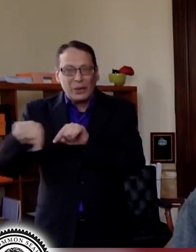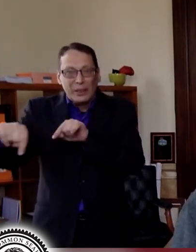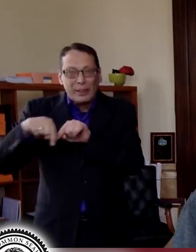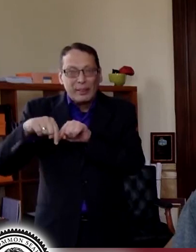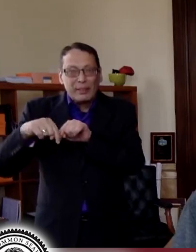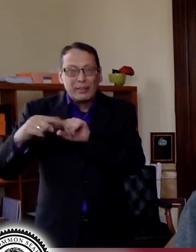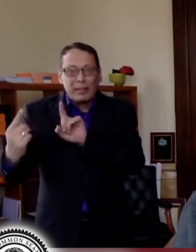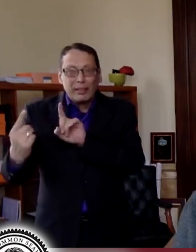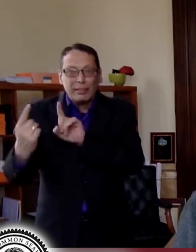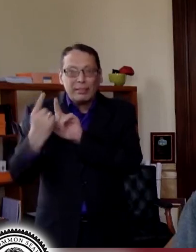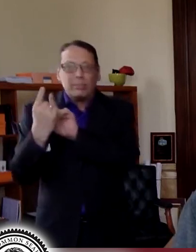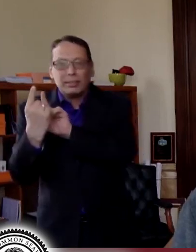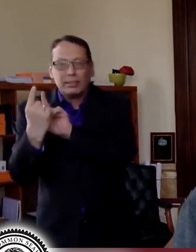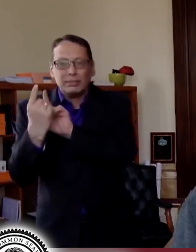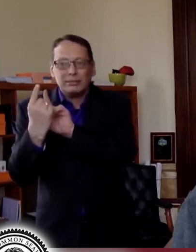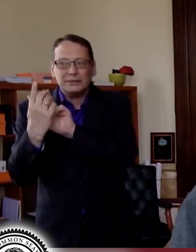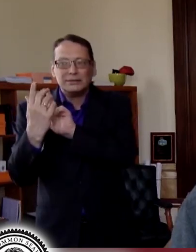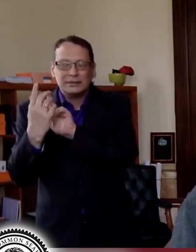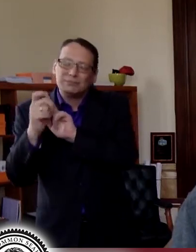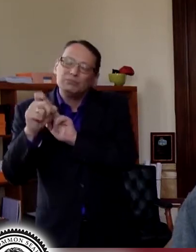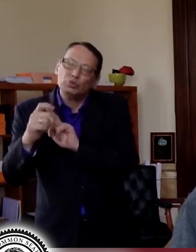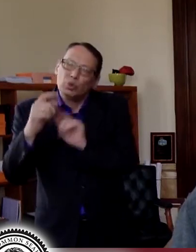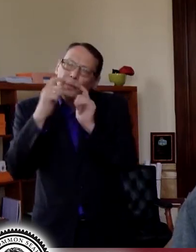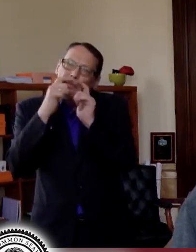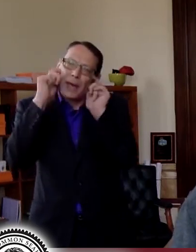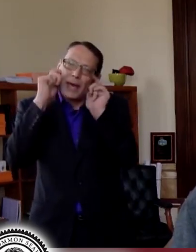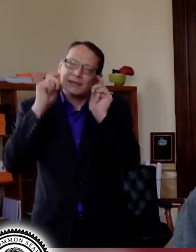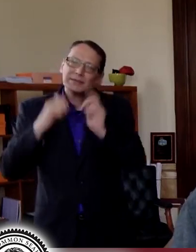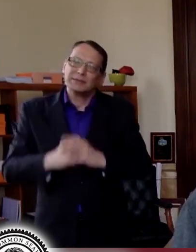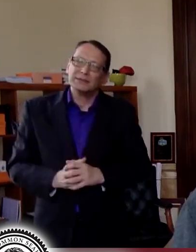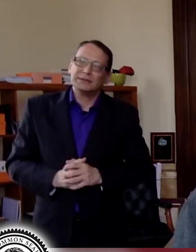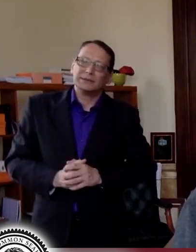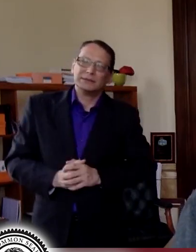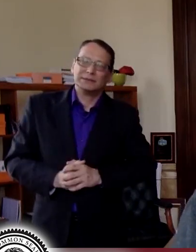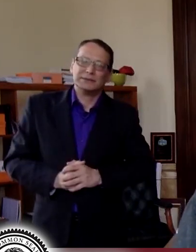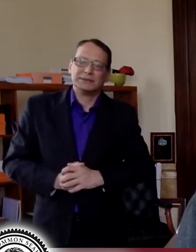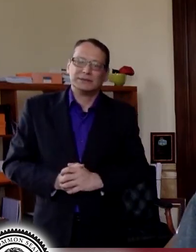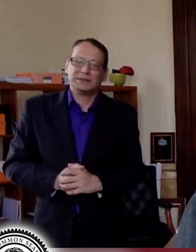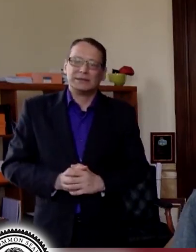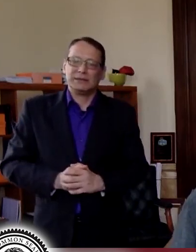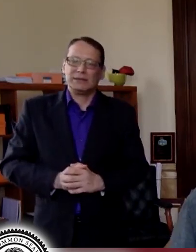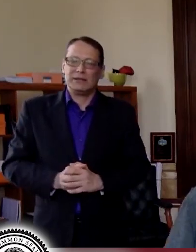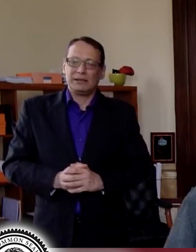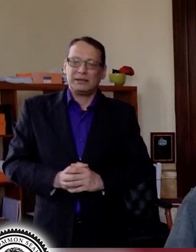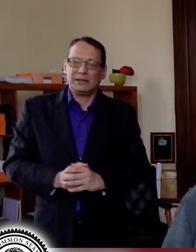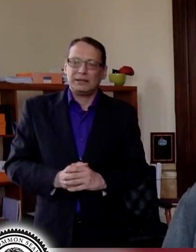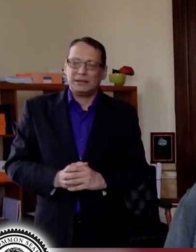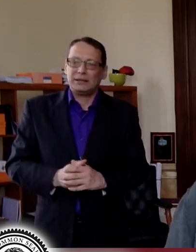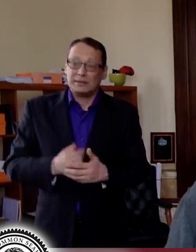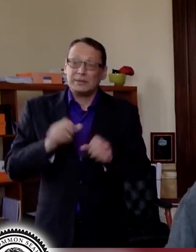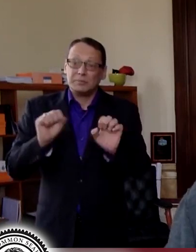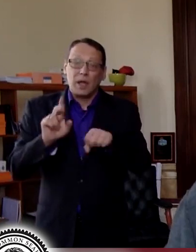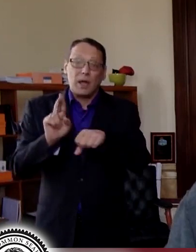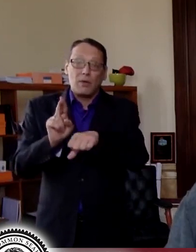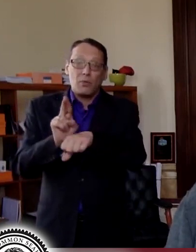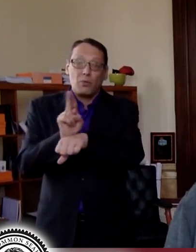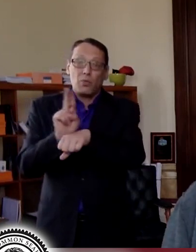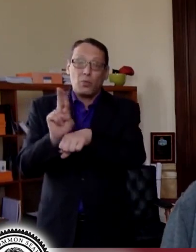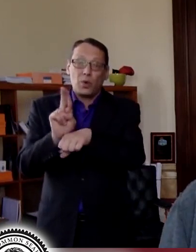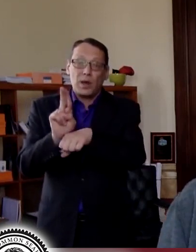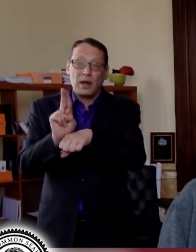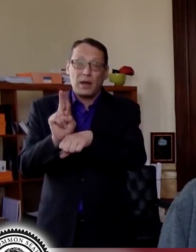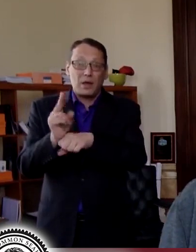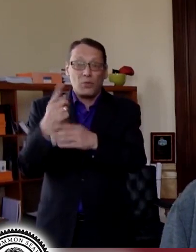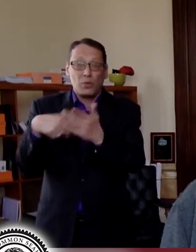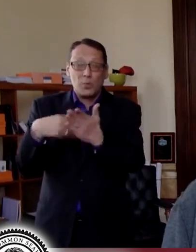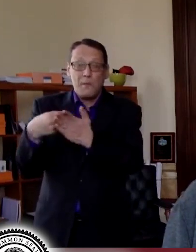mask. It's not that big of a deal, and you can wear the one that